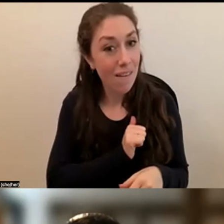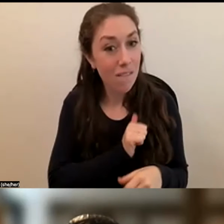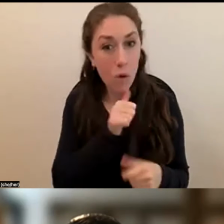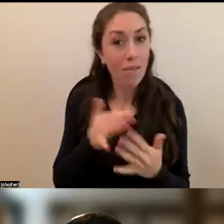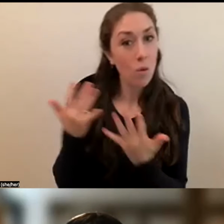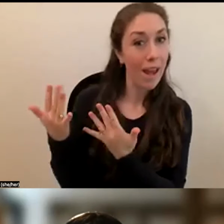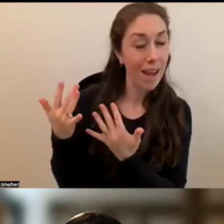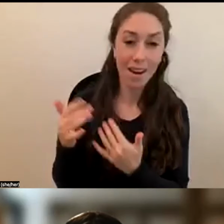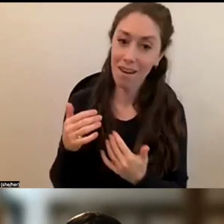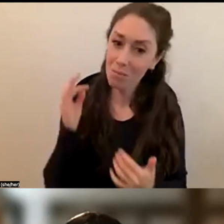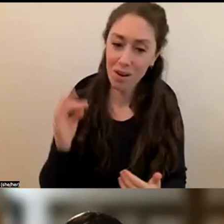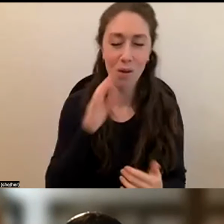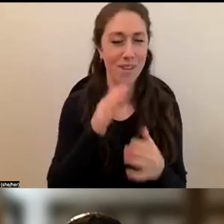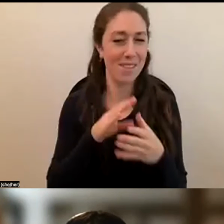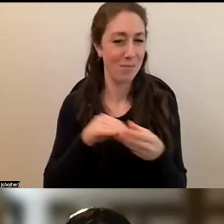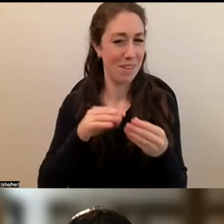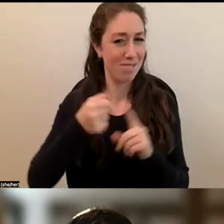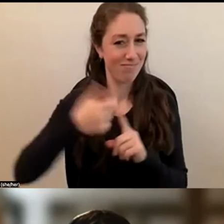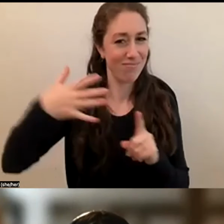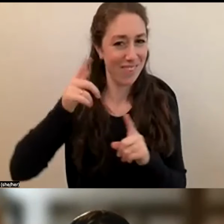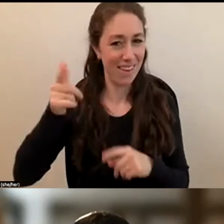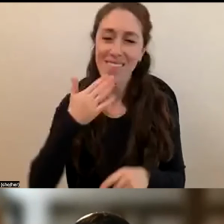speak more about that later. Thank you for having me.